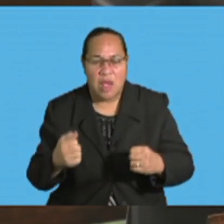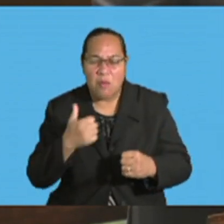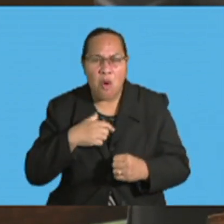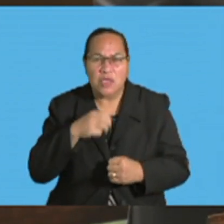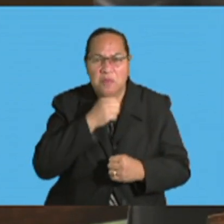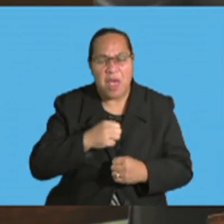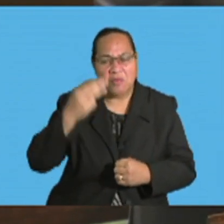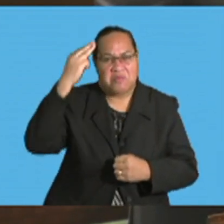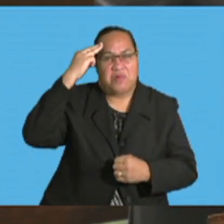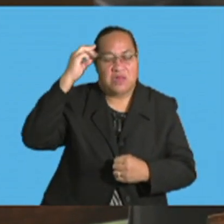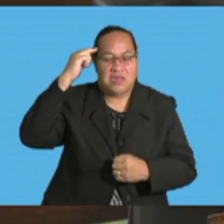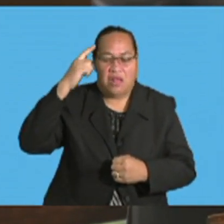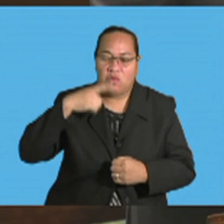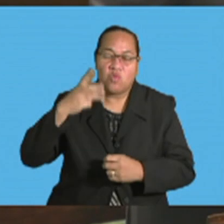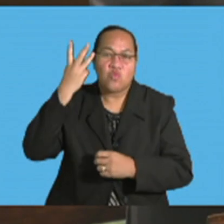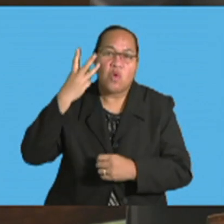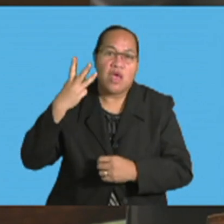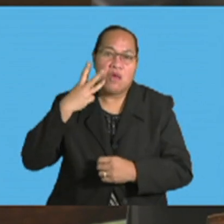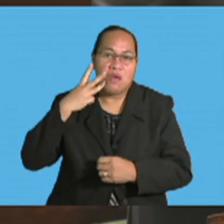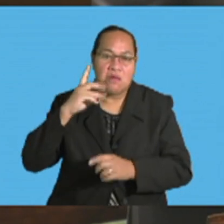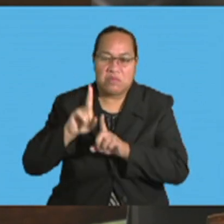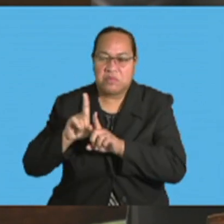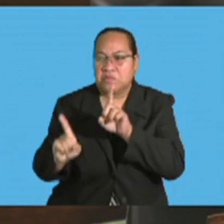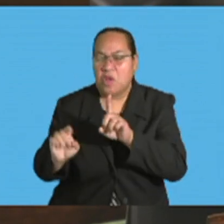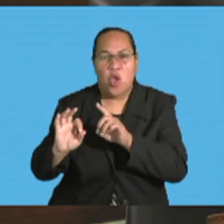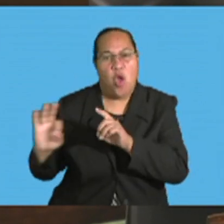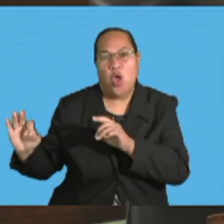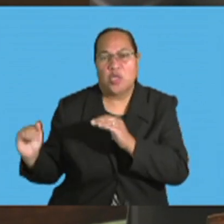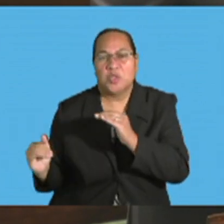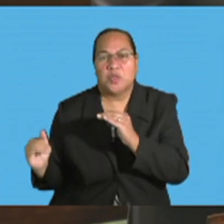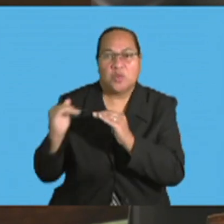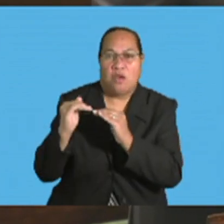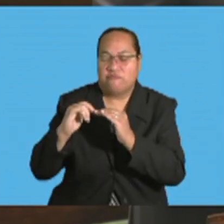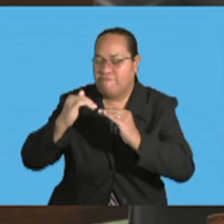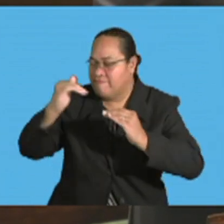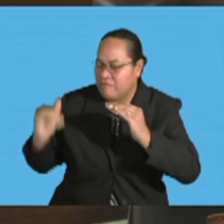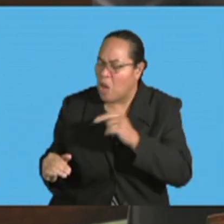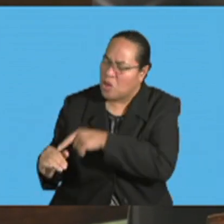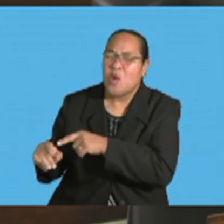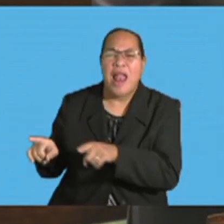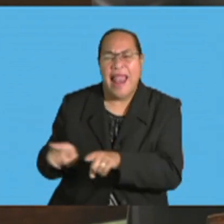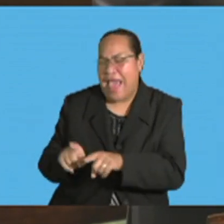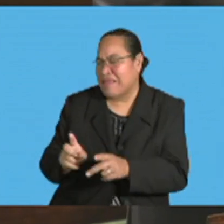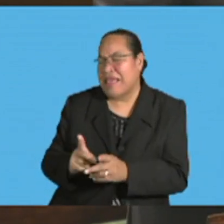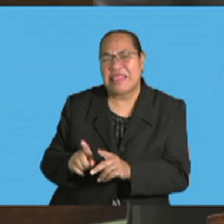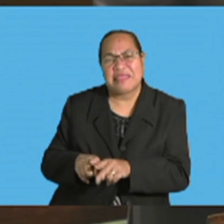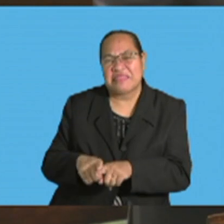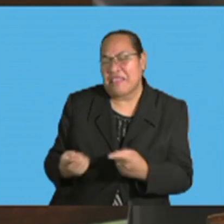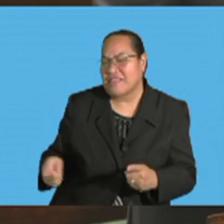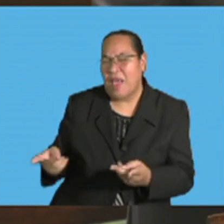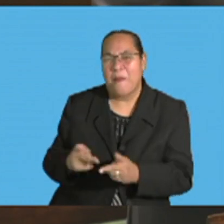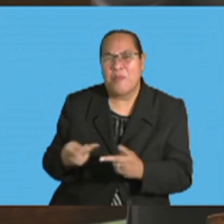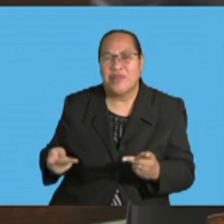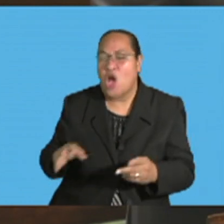that sees women as inherently unequal and as possessions that can be used and abused as